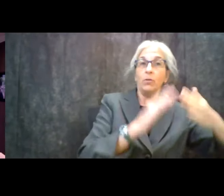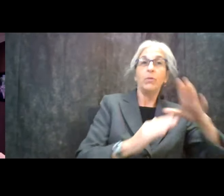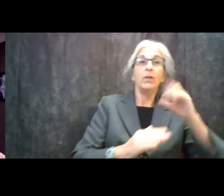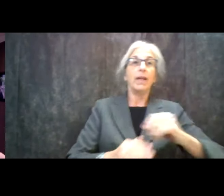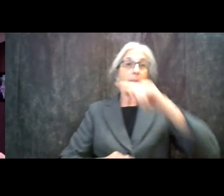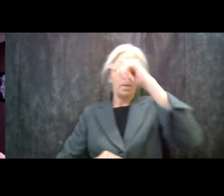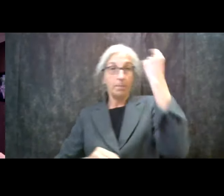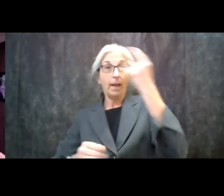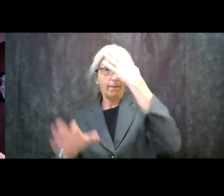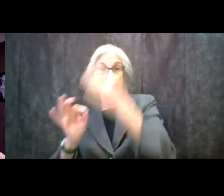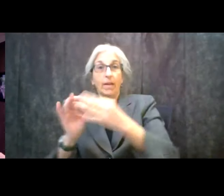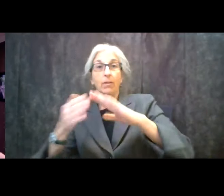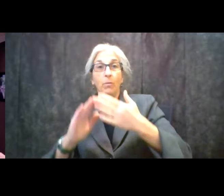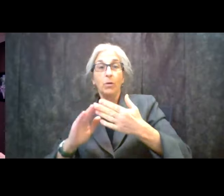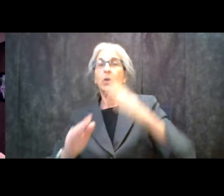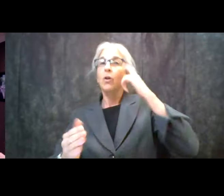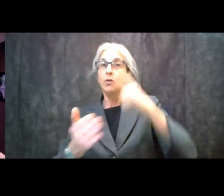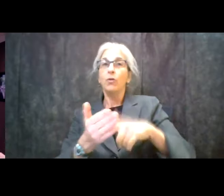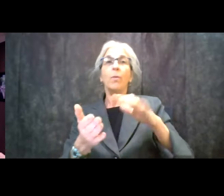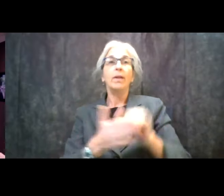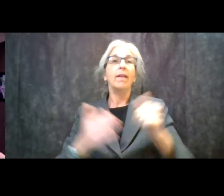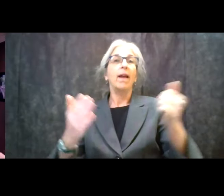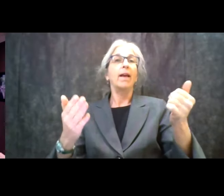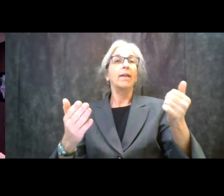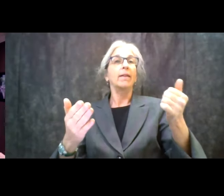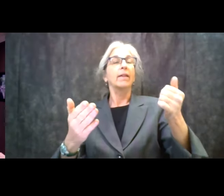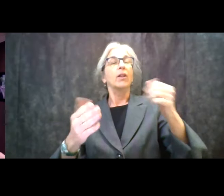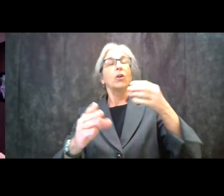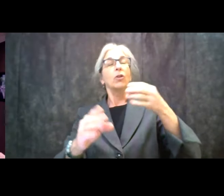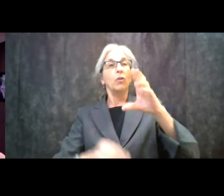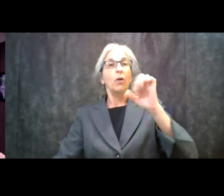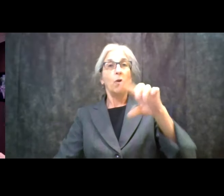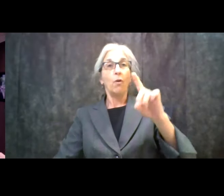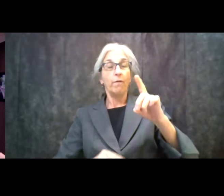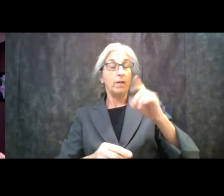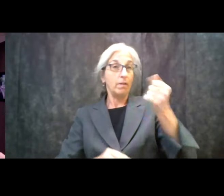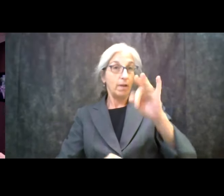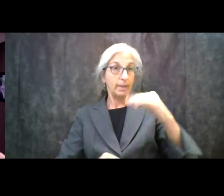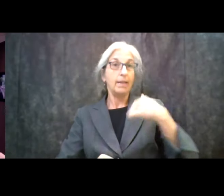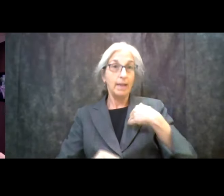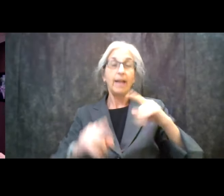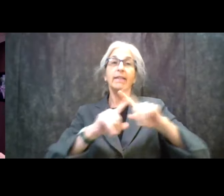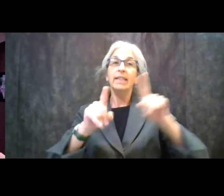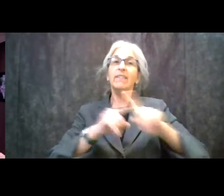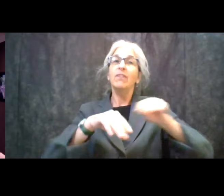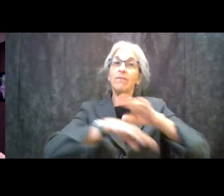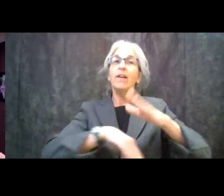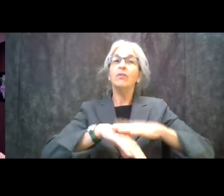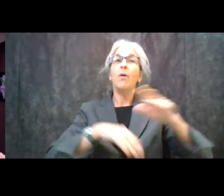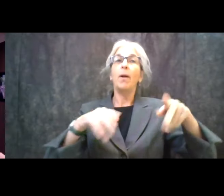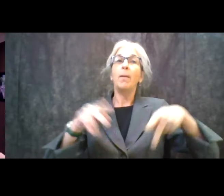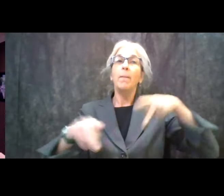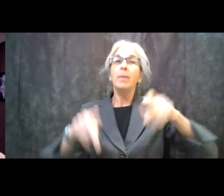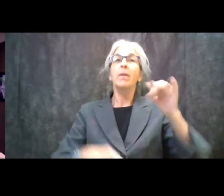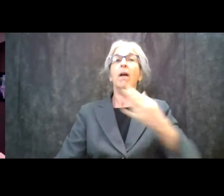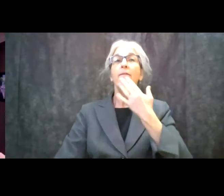Recognizing the disparate impact of COVID-19 on communities of color, and in particular Black and Latinx communities, Dr. Nguyen, Pastor F. Todd